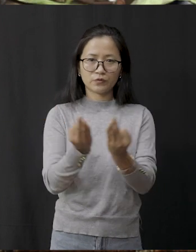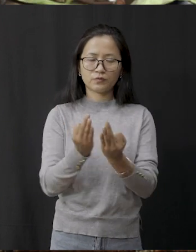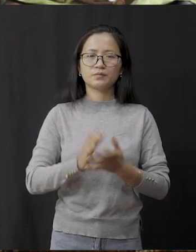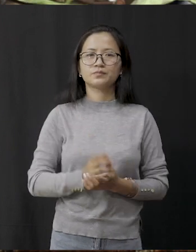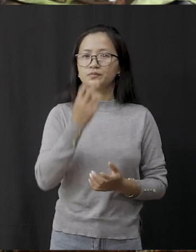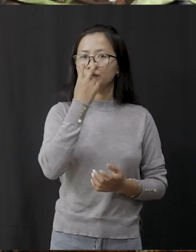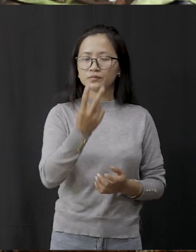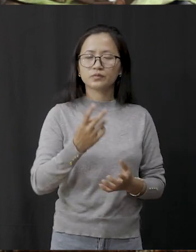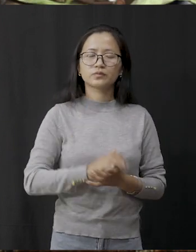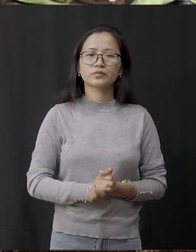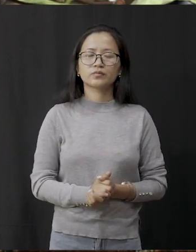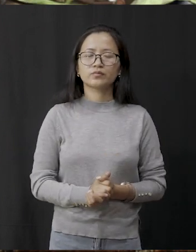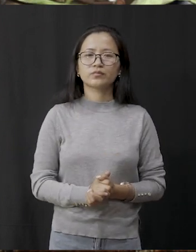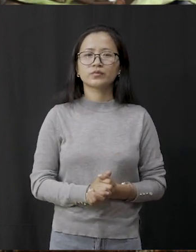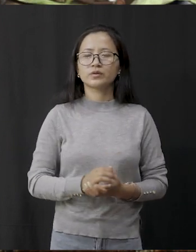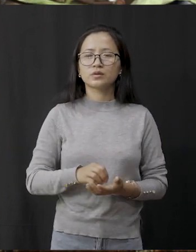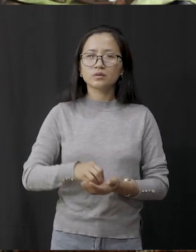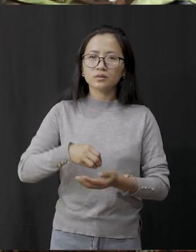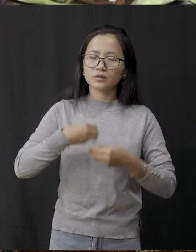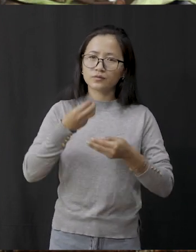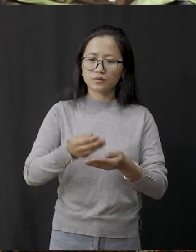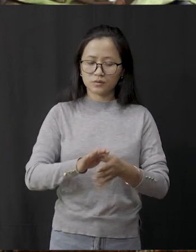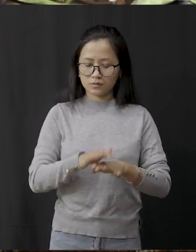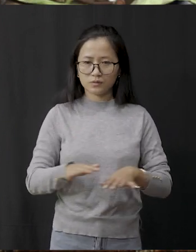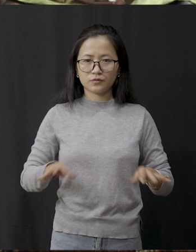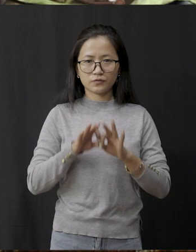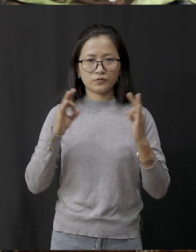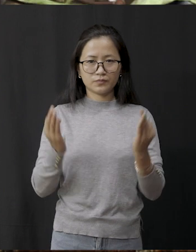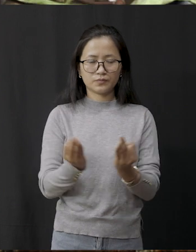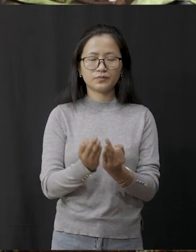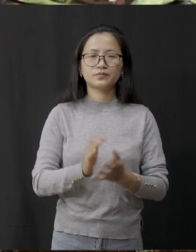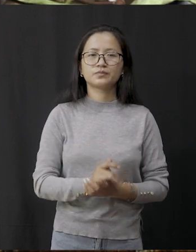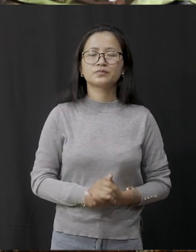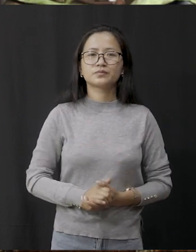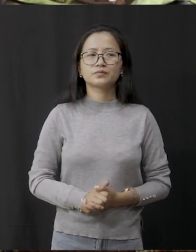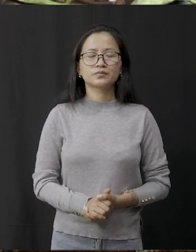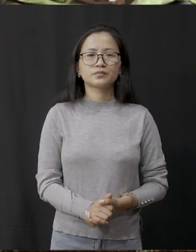their livelihood, to feed their family.